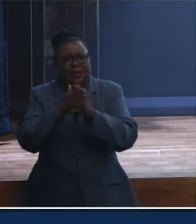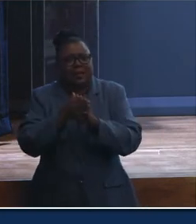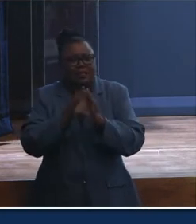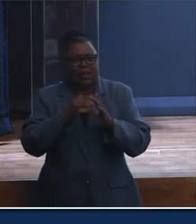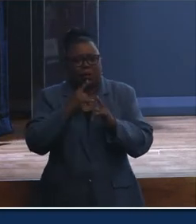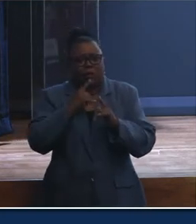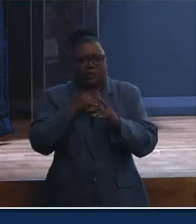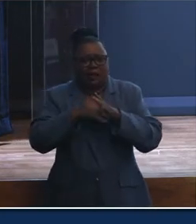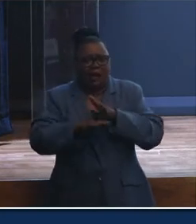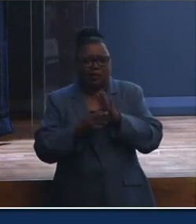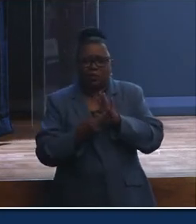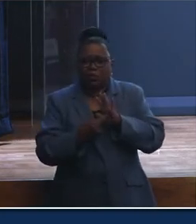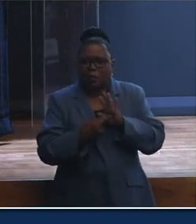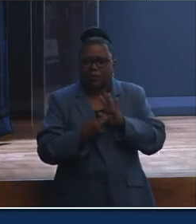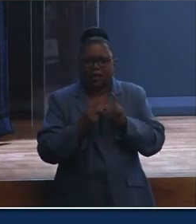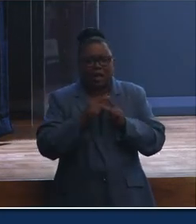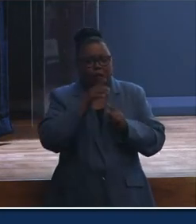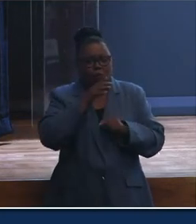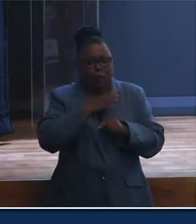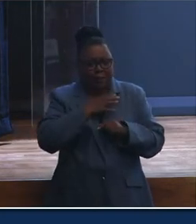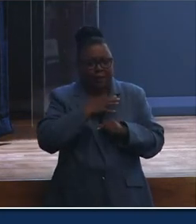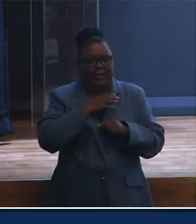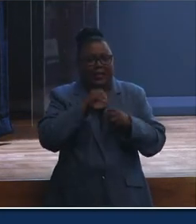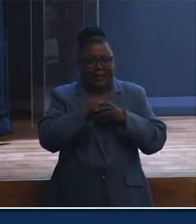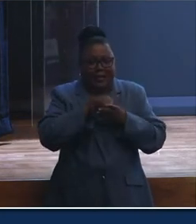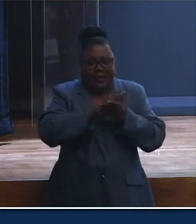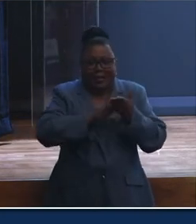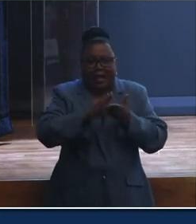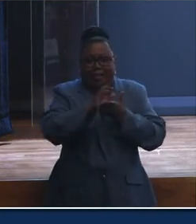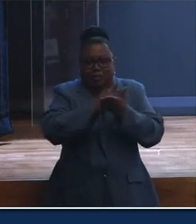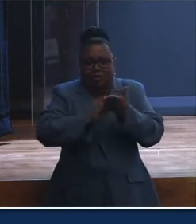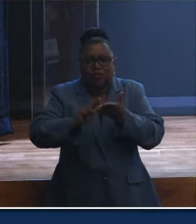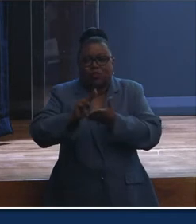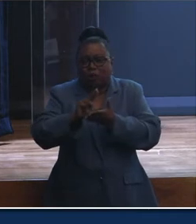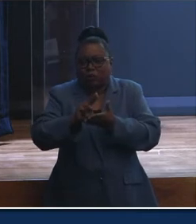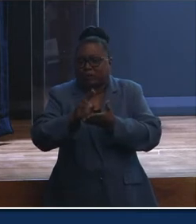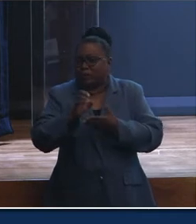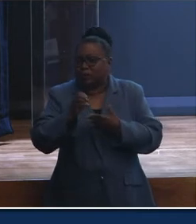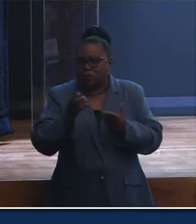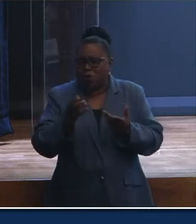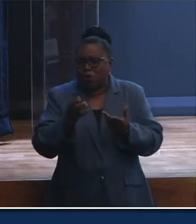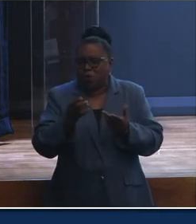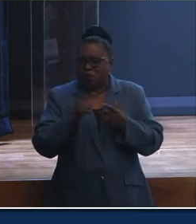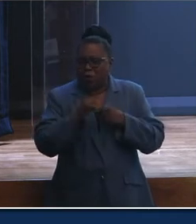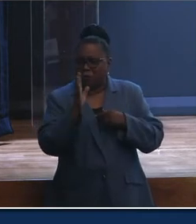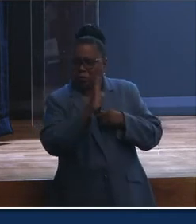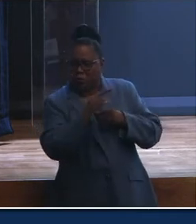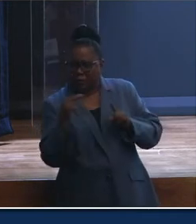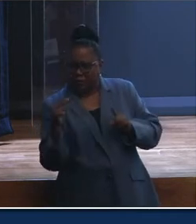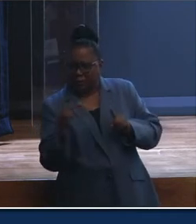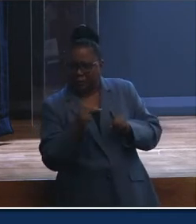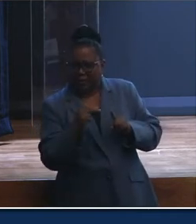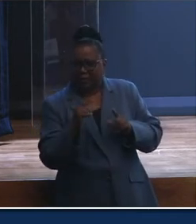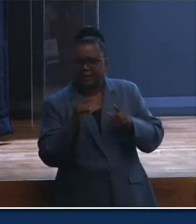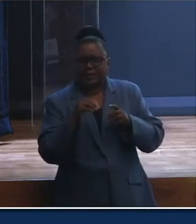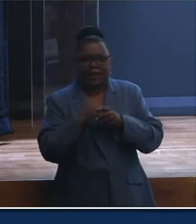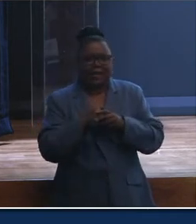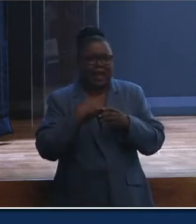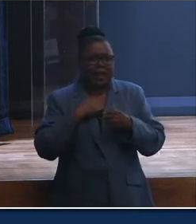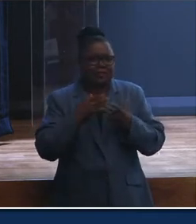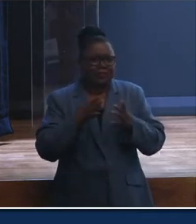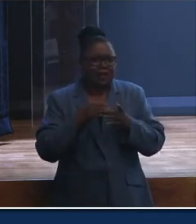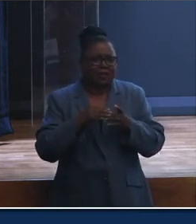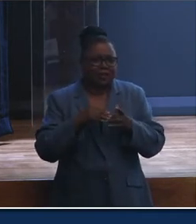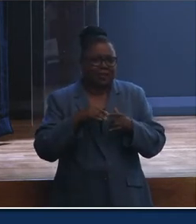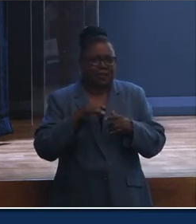was an underrepresentation of women in colleges and universities. So from your perspective in the having spent the